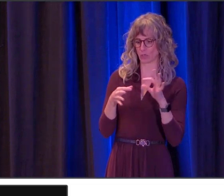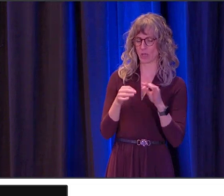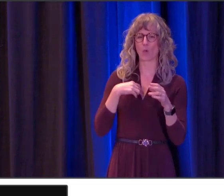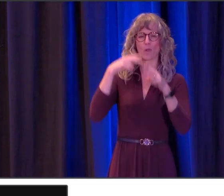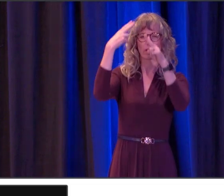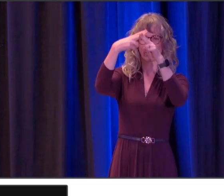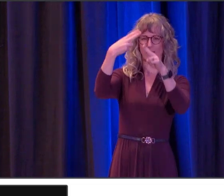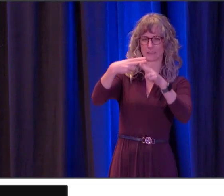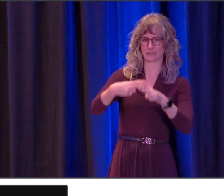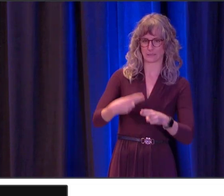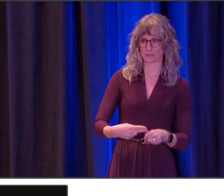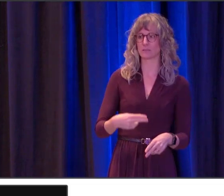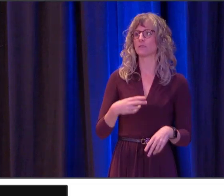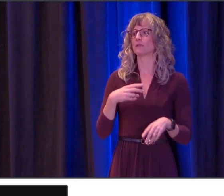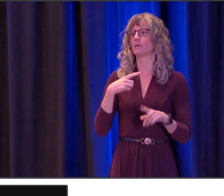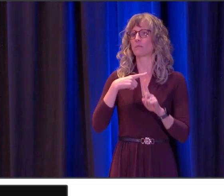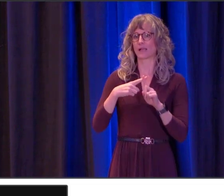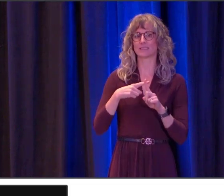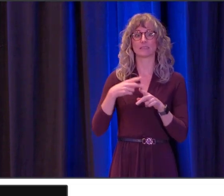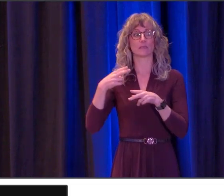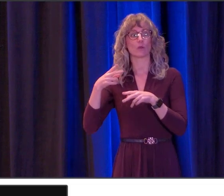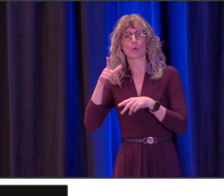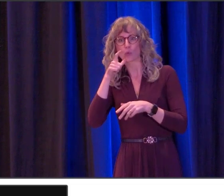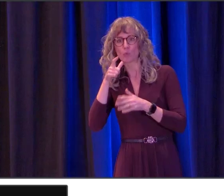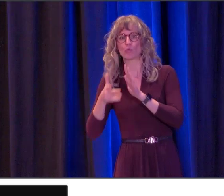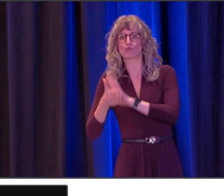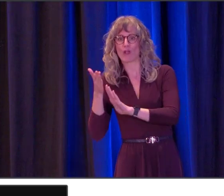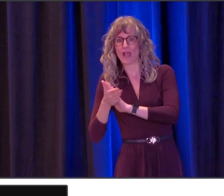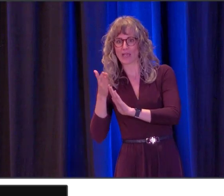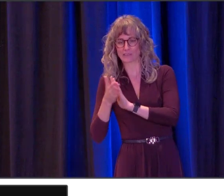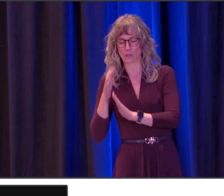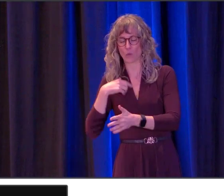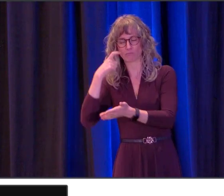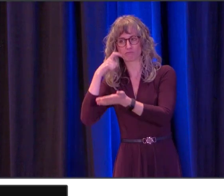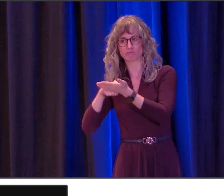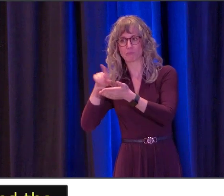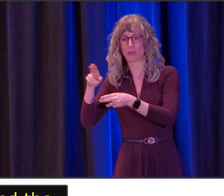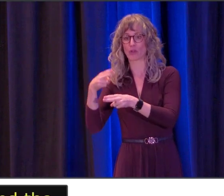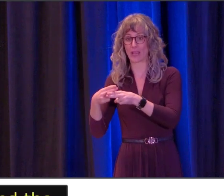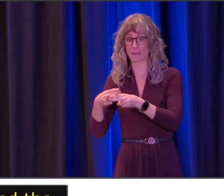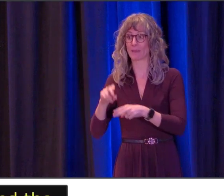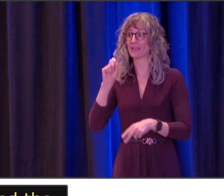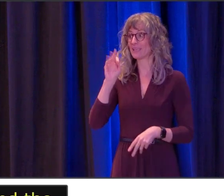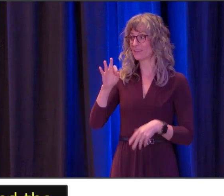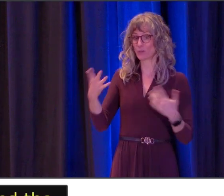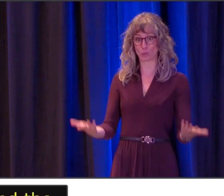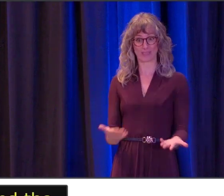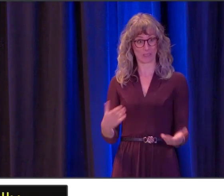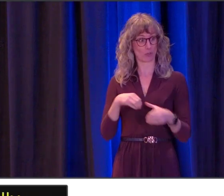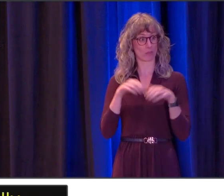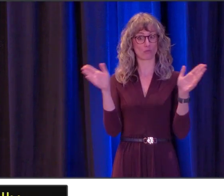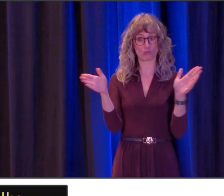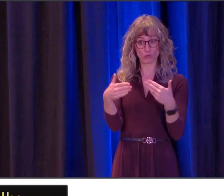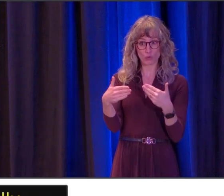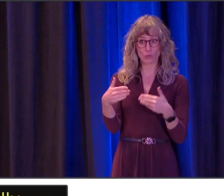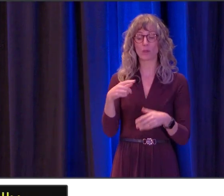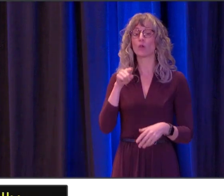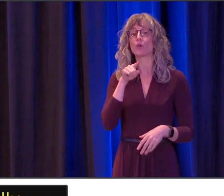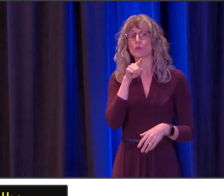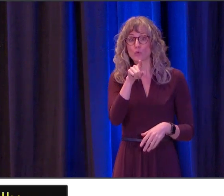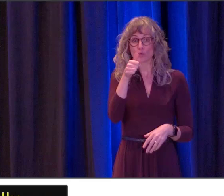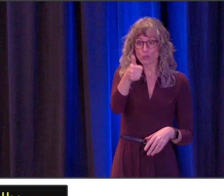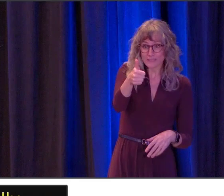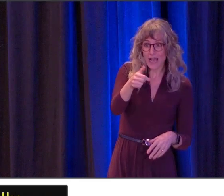to list the chairs who've been working really hard the last year on there. If you're in the room, whether you or folks around you